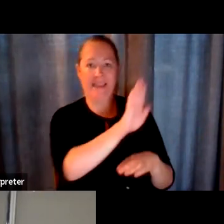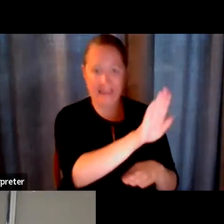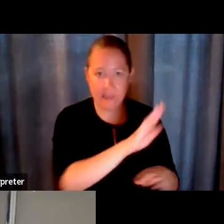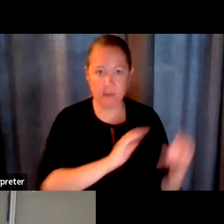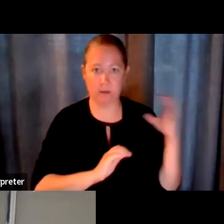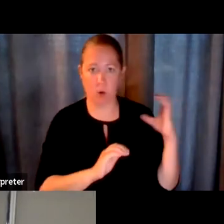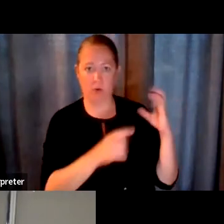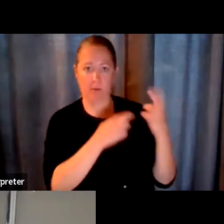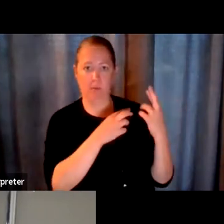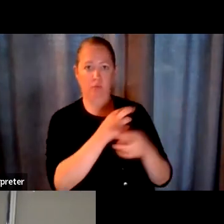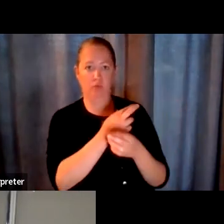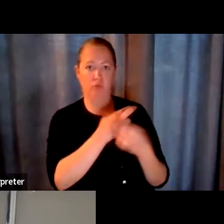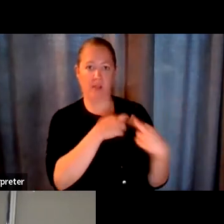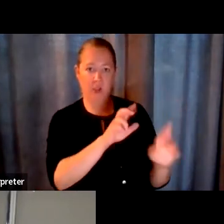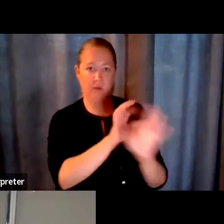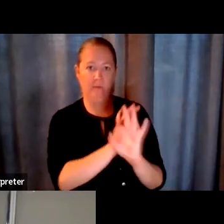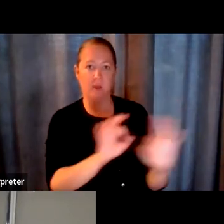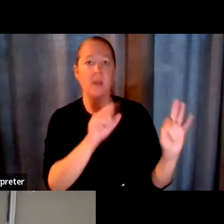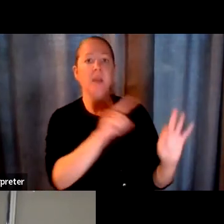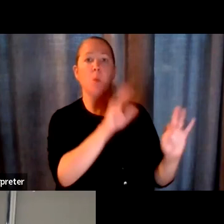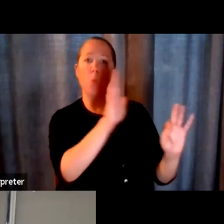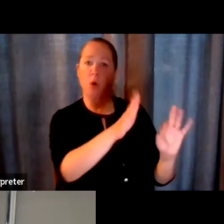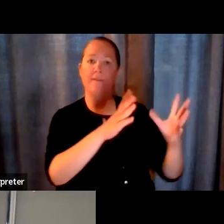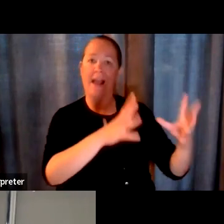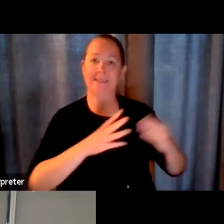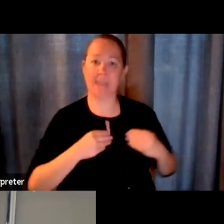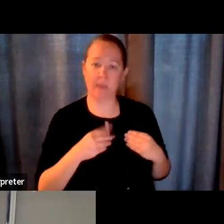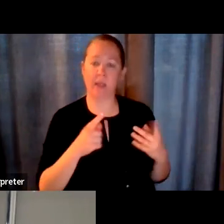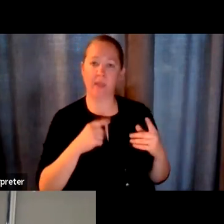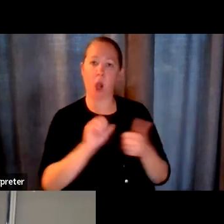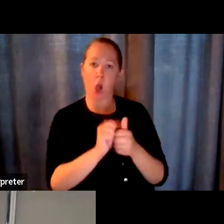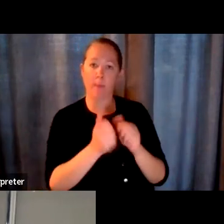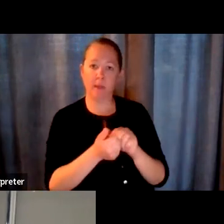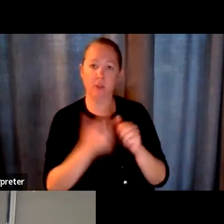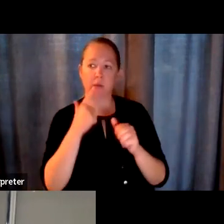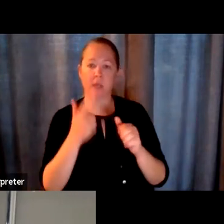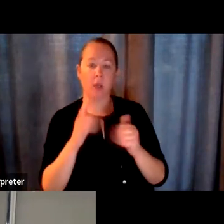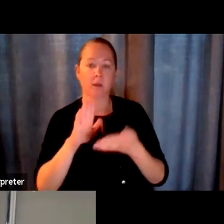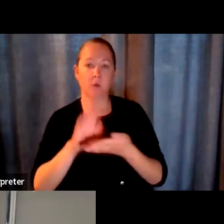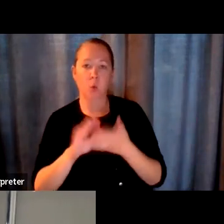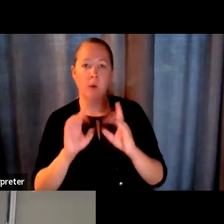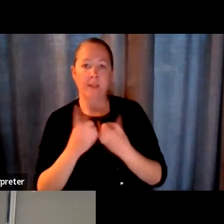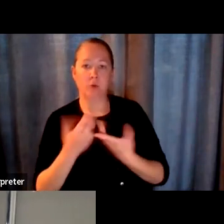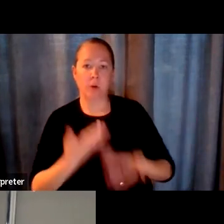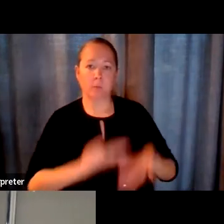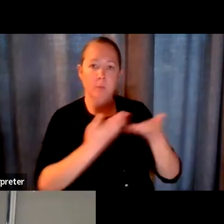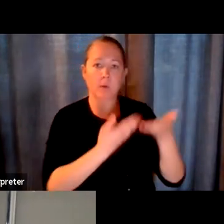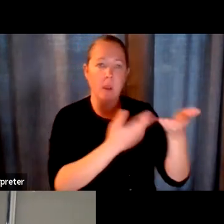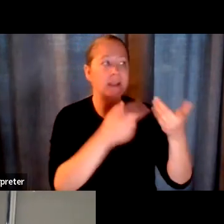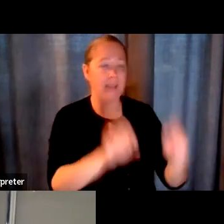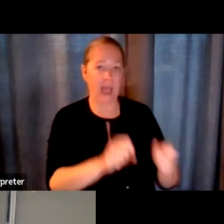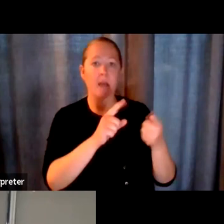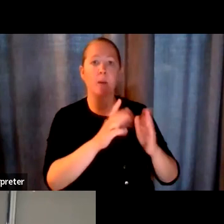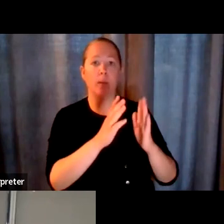religious freedom, he would have accepted the accommodations that the district offered over and over and over again to allow him to pray in private. He